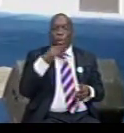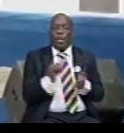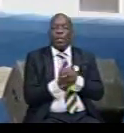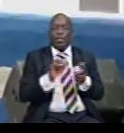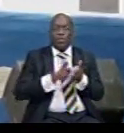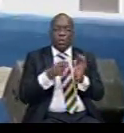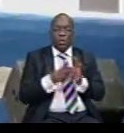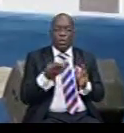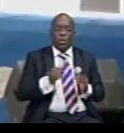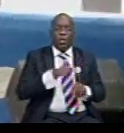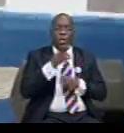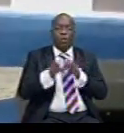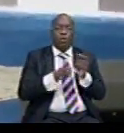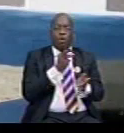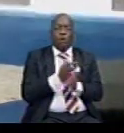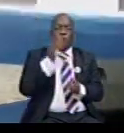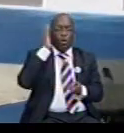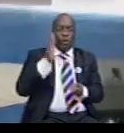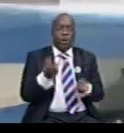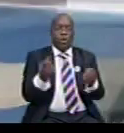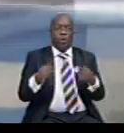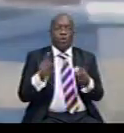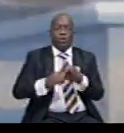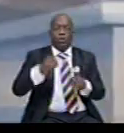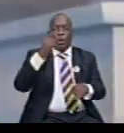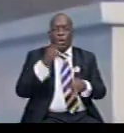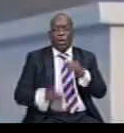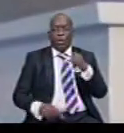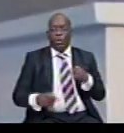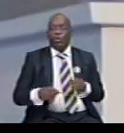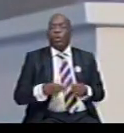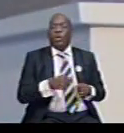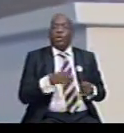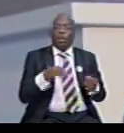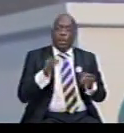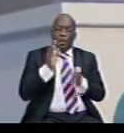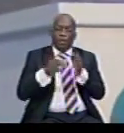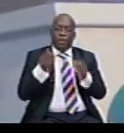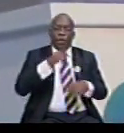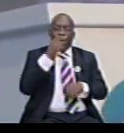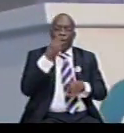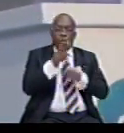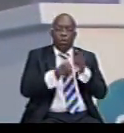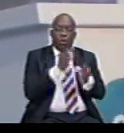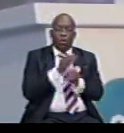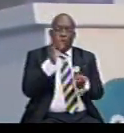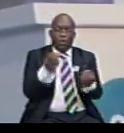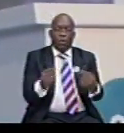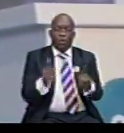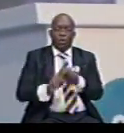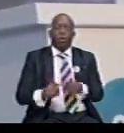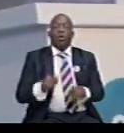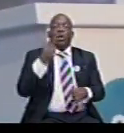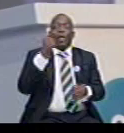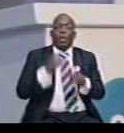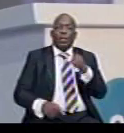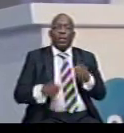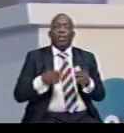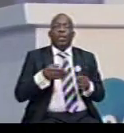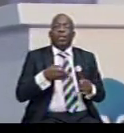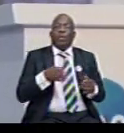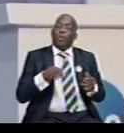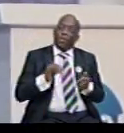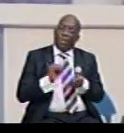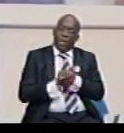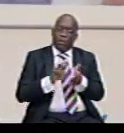to an end. And if the world will come to an end, there is the end time. And then we come to verse 4. It